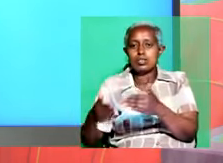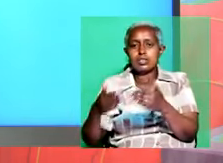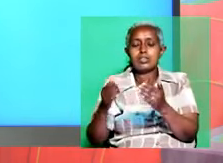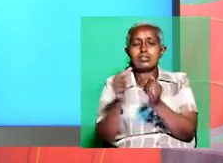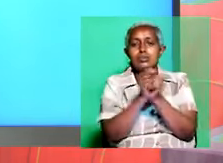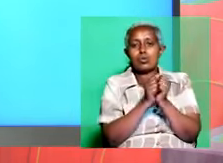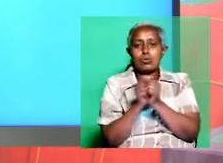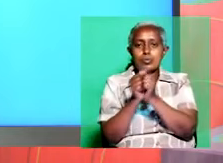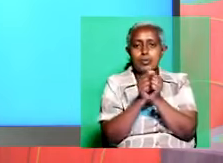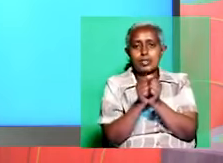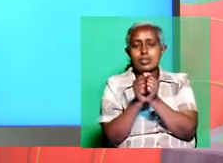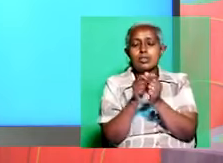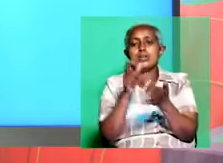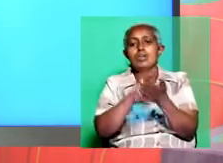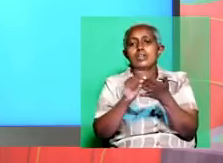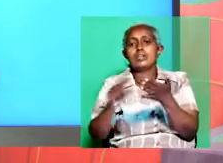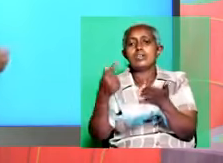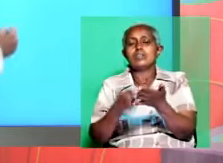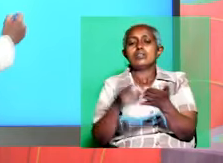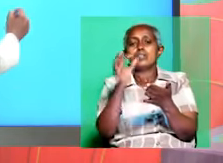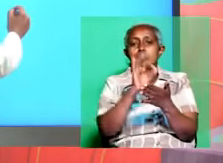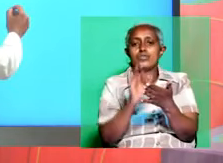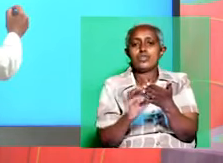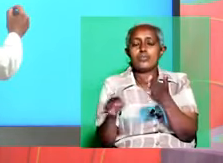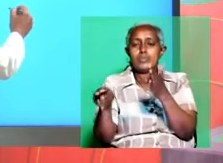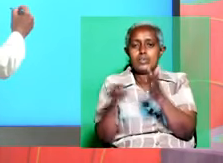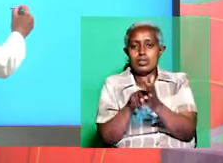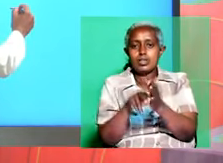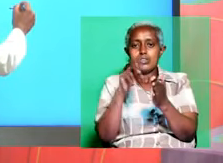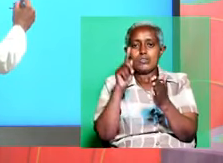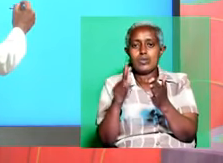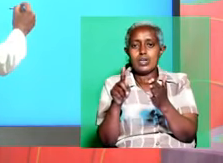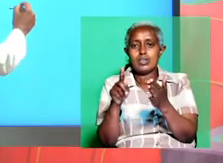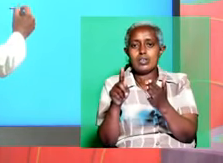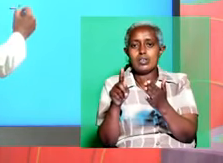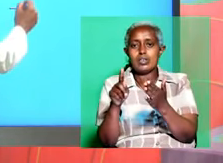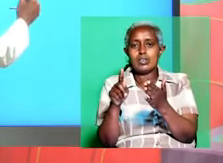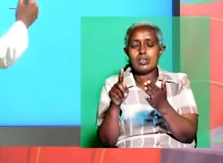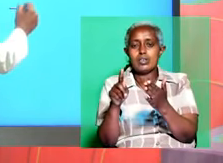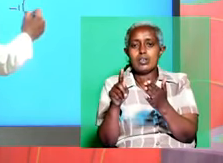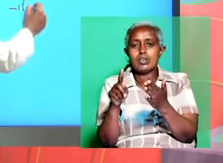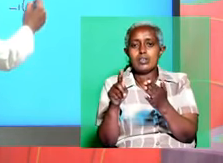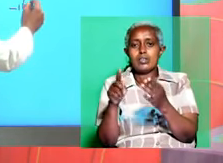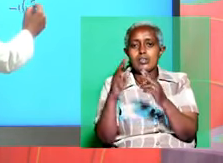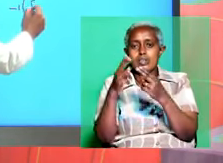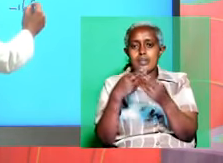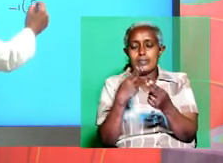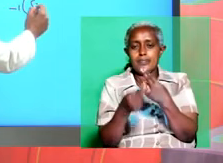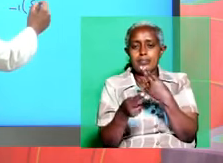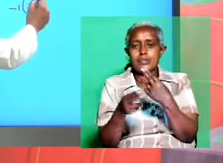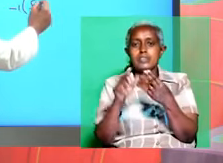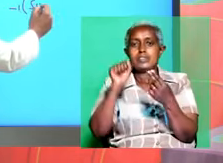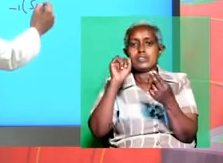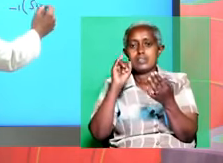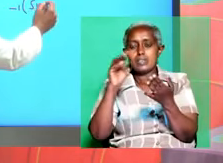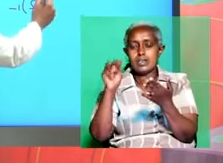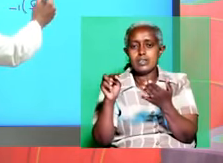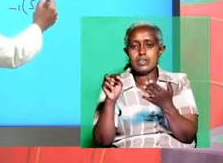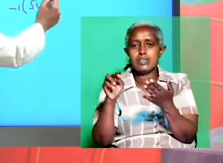as a common, you can write this in this form, negative 1 into